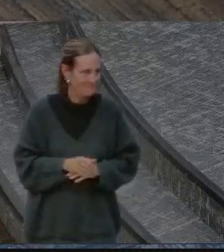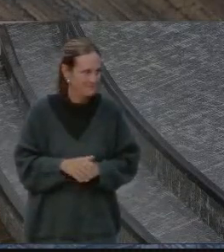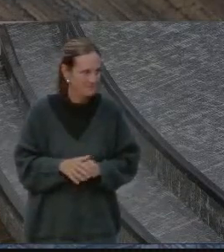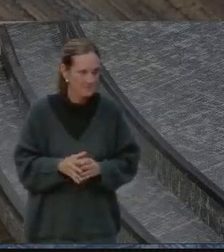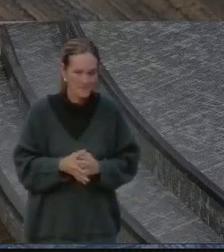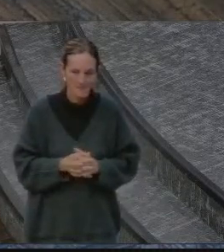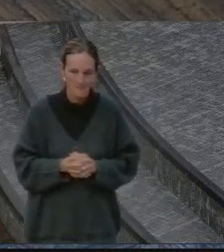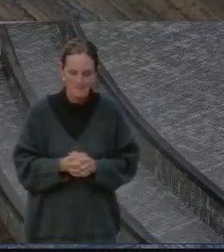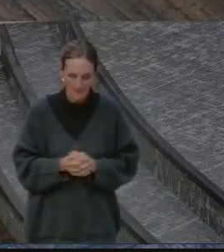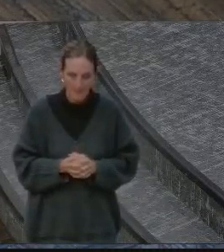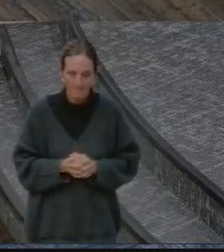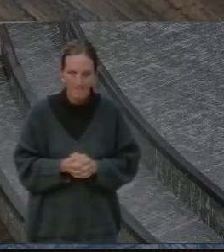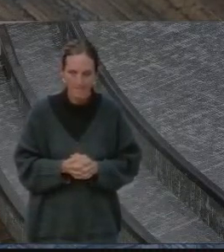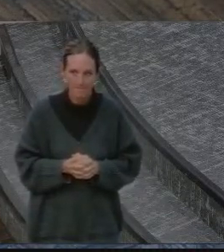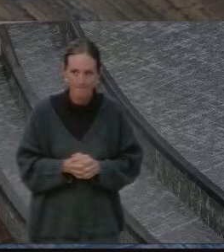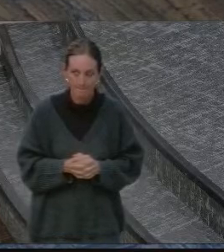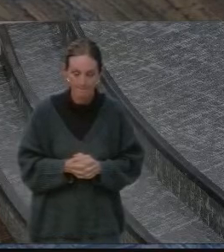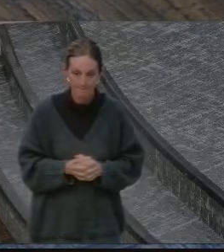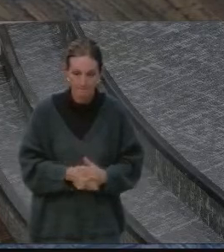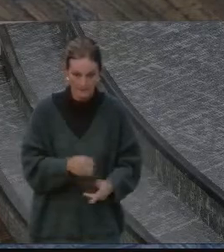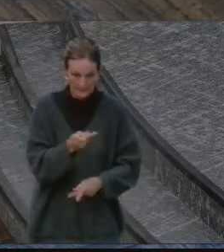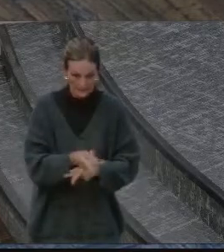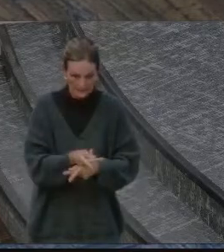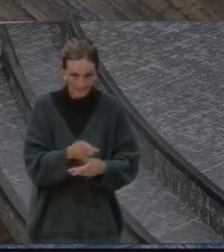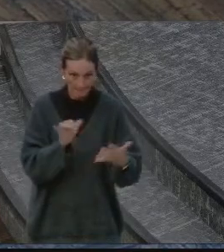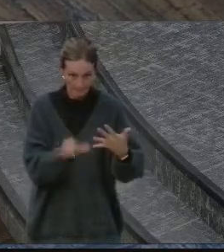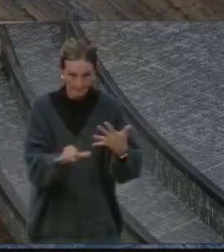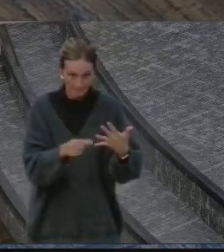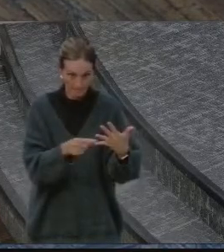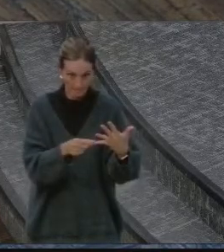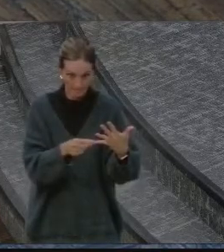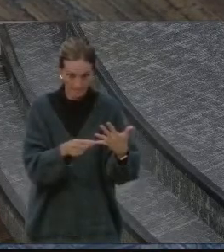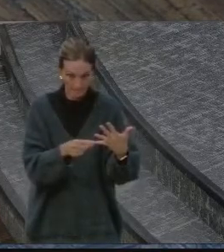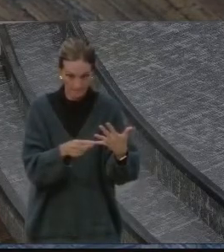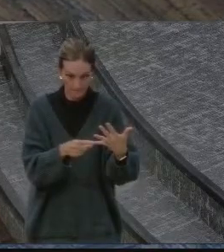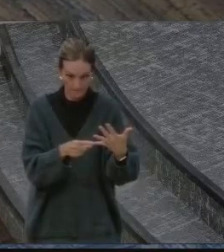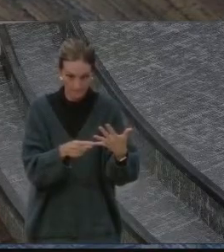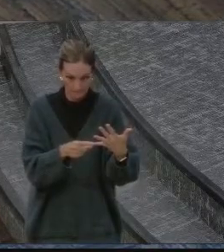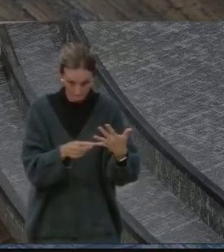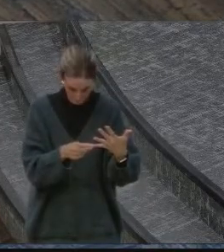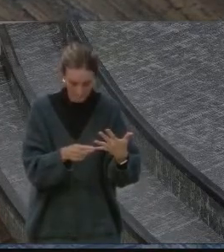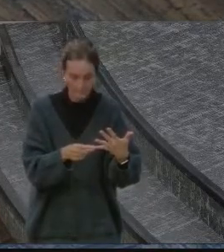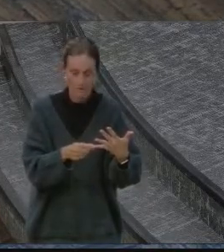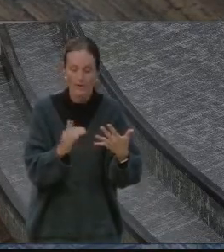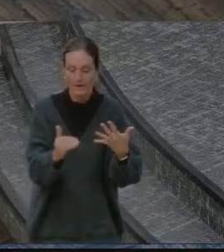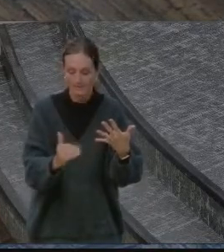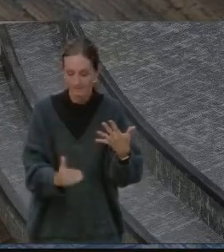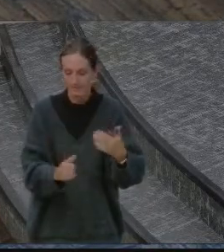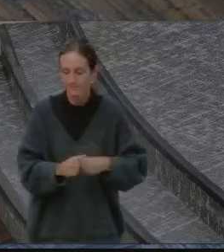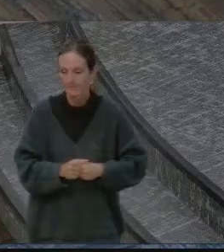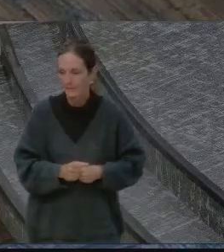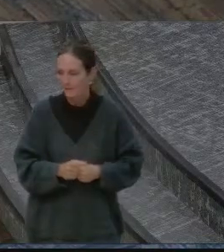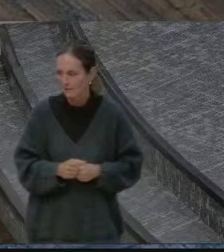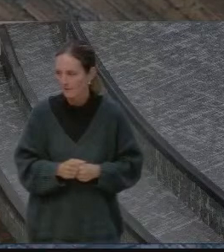All right, so do we want to keep this on consent? Okay. Moving forward,